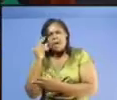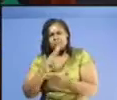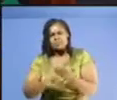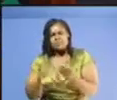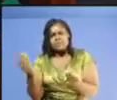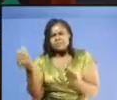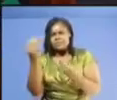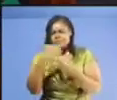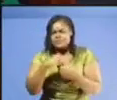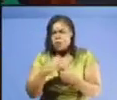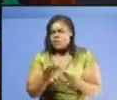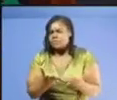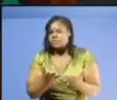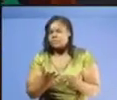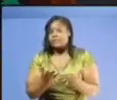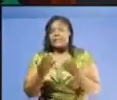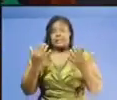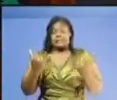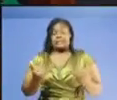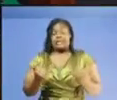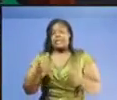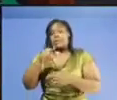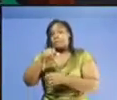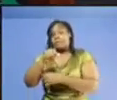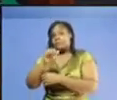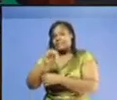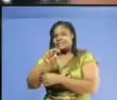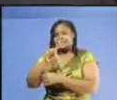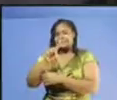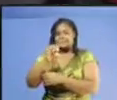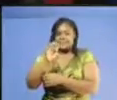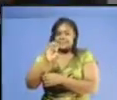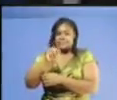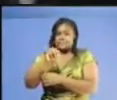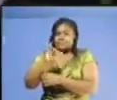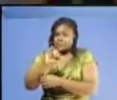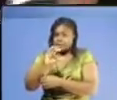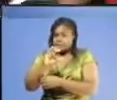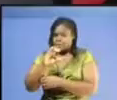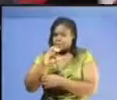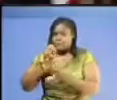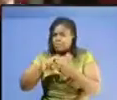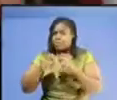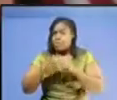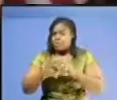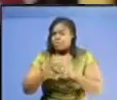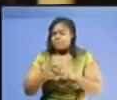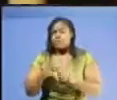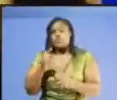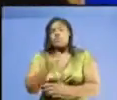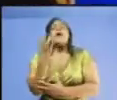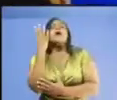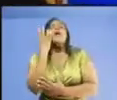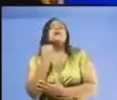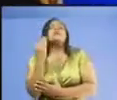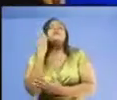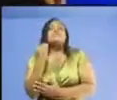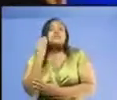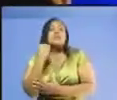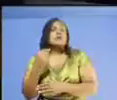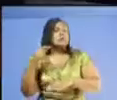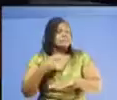In pandemic problems, you're going to have some times to